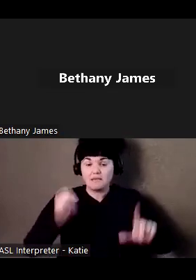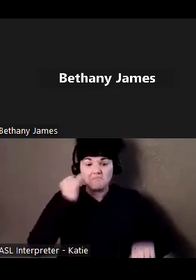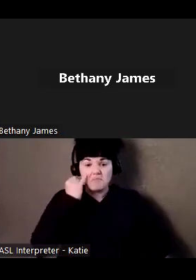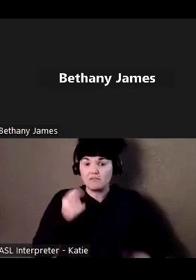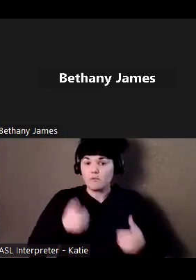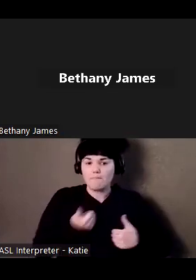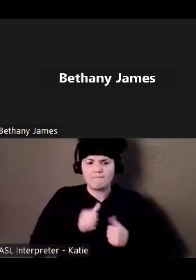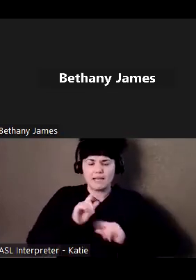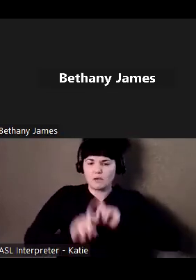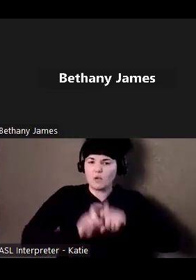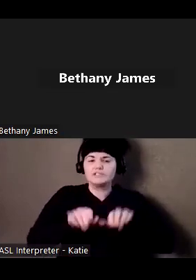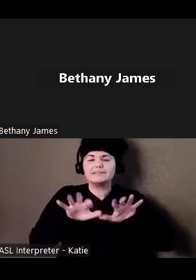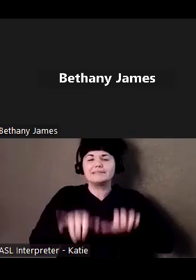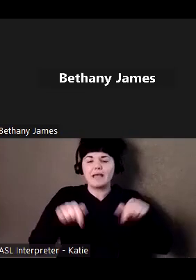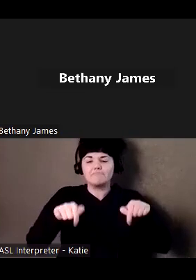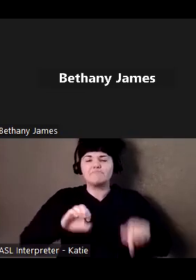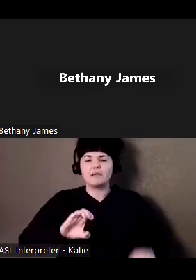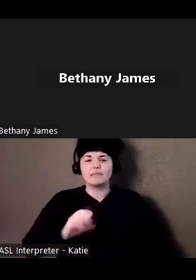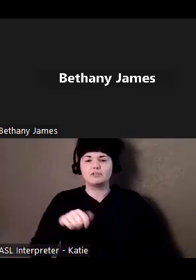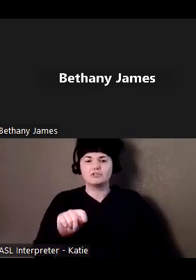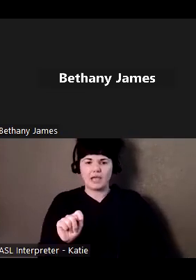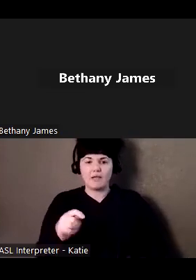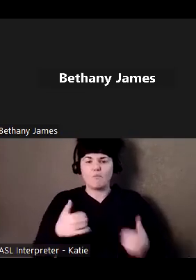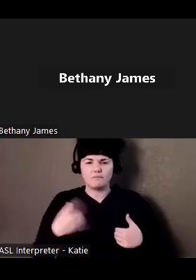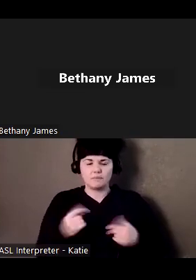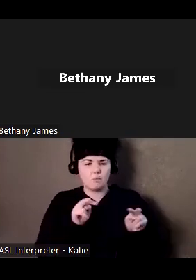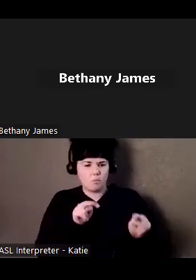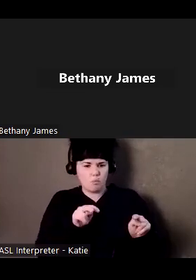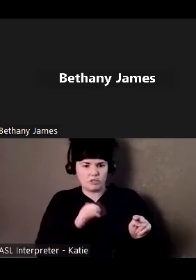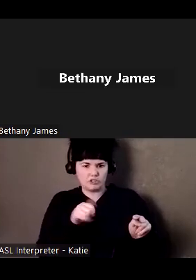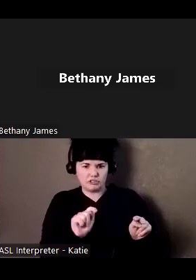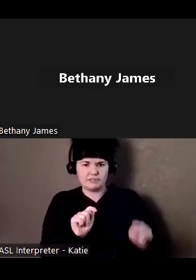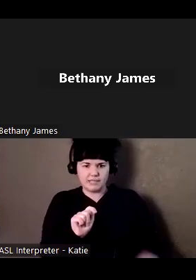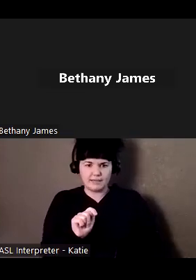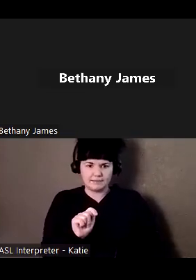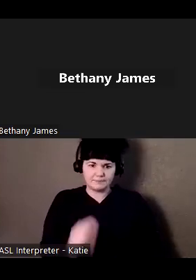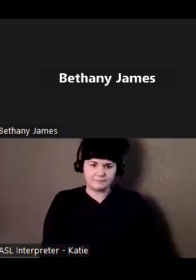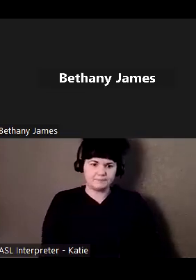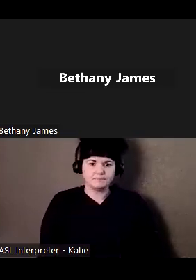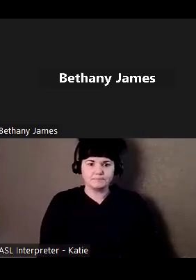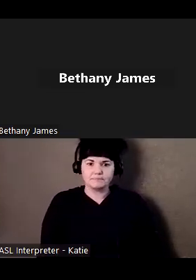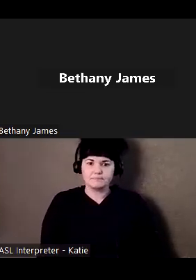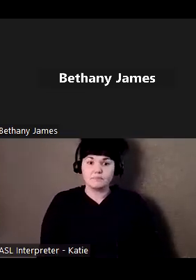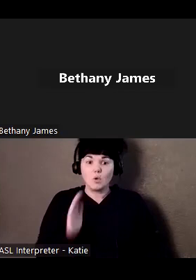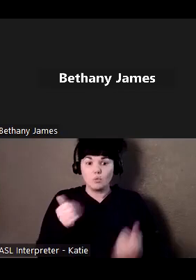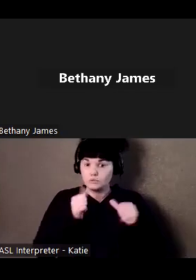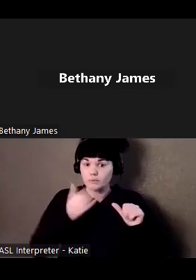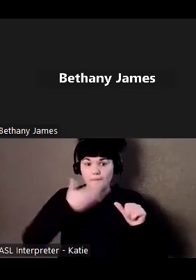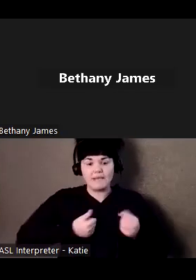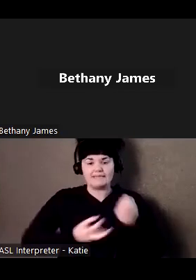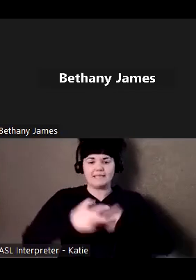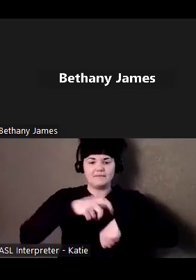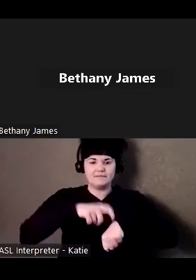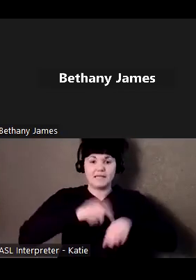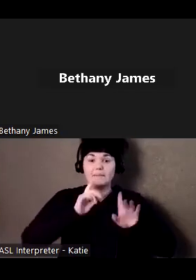chat. Our colleague Emily will be monitoring the chat, and we'll do our best to reserve time for questions at the